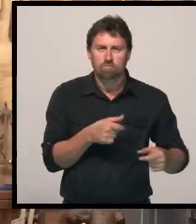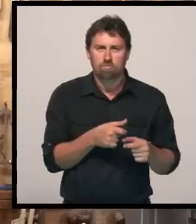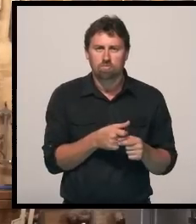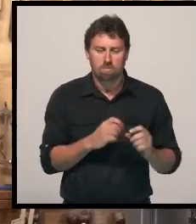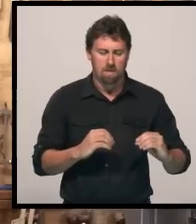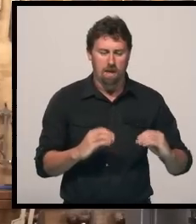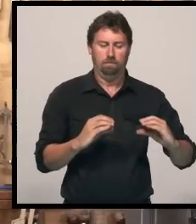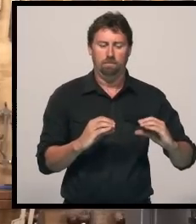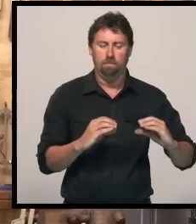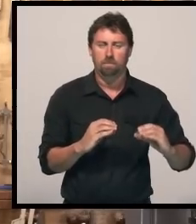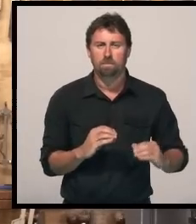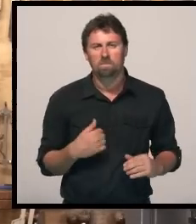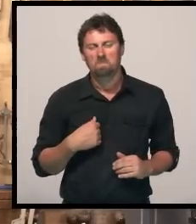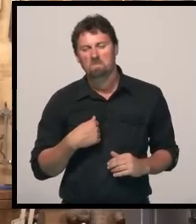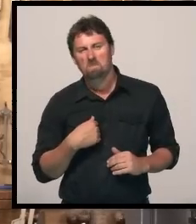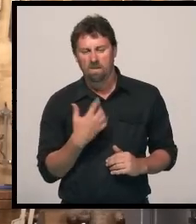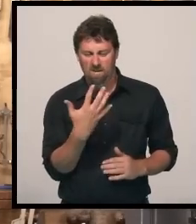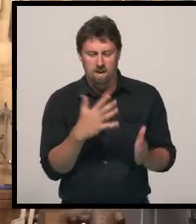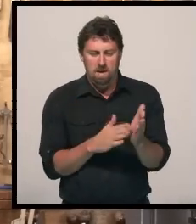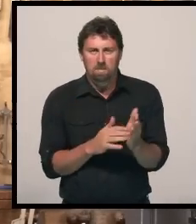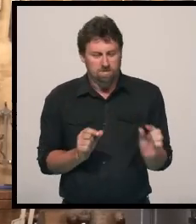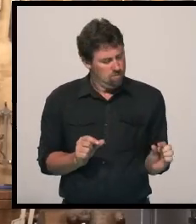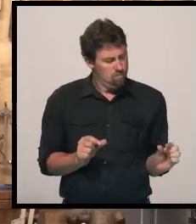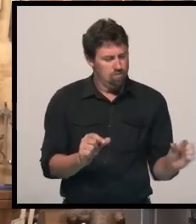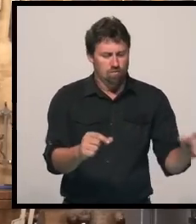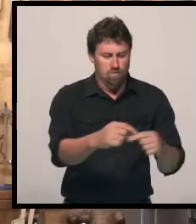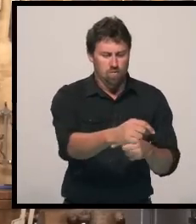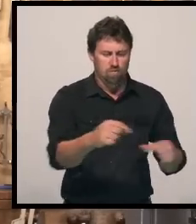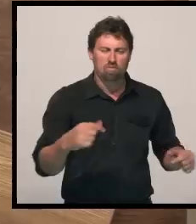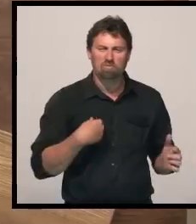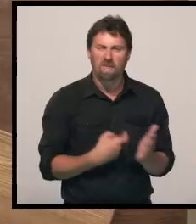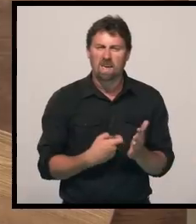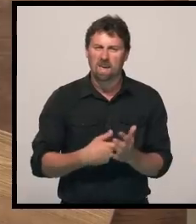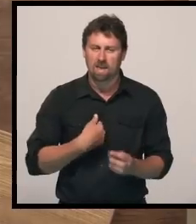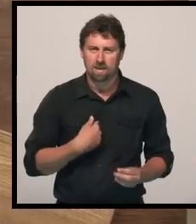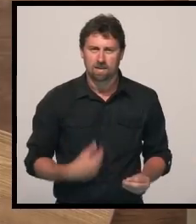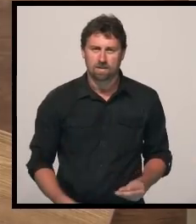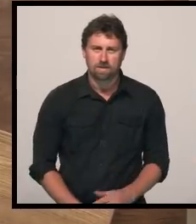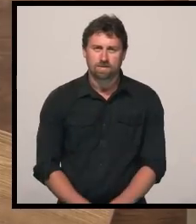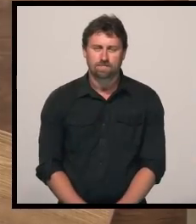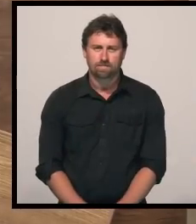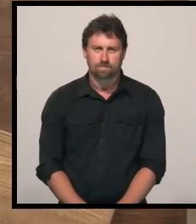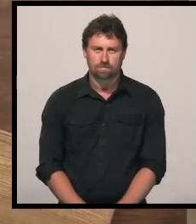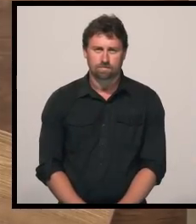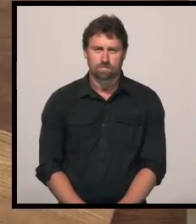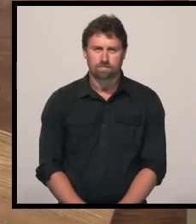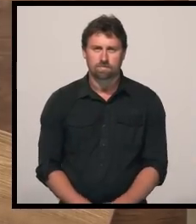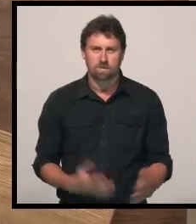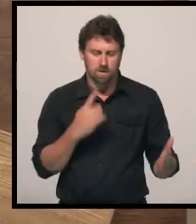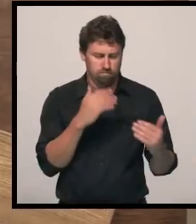either side. So what you do, just measure up the width of your box, and in this case that's